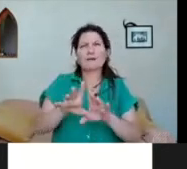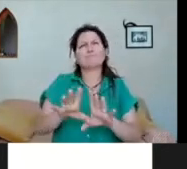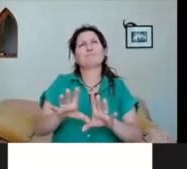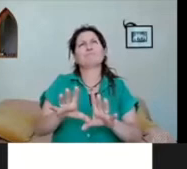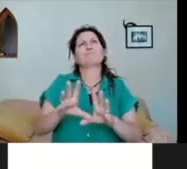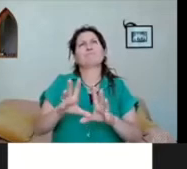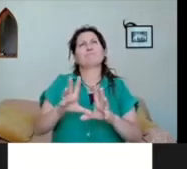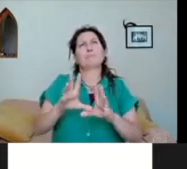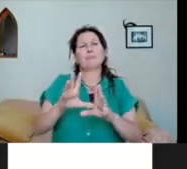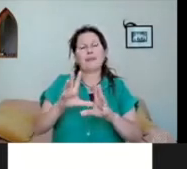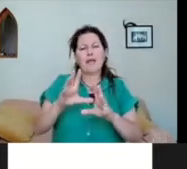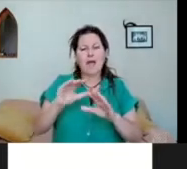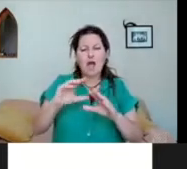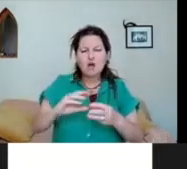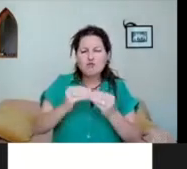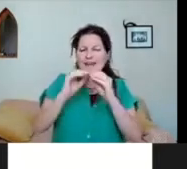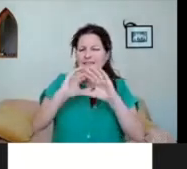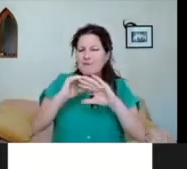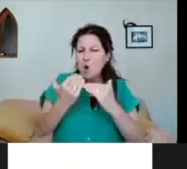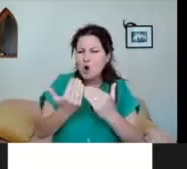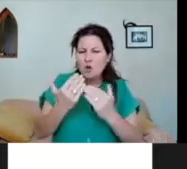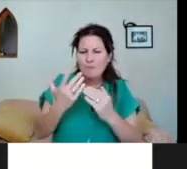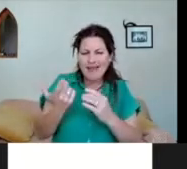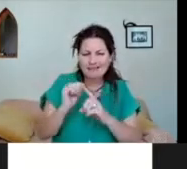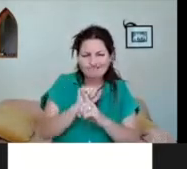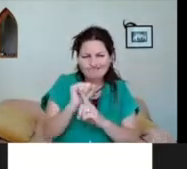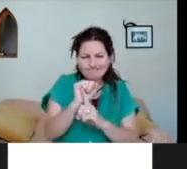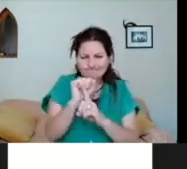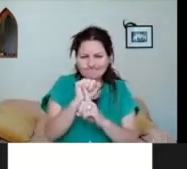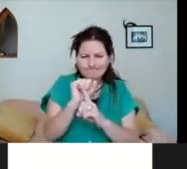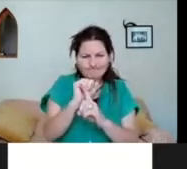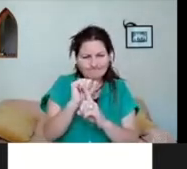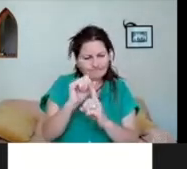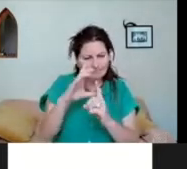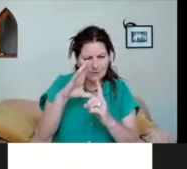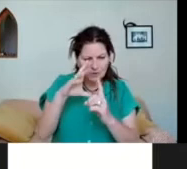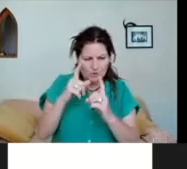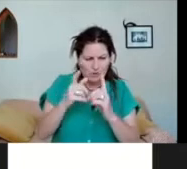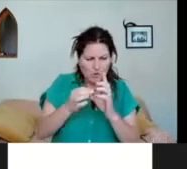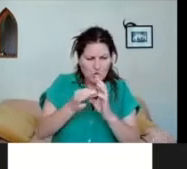creative workshop which responds to like queer education.